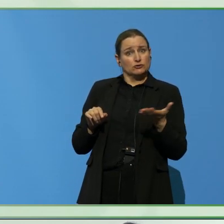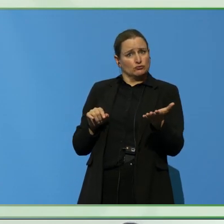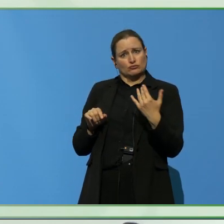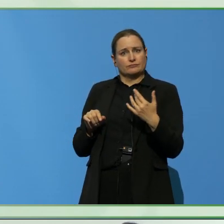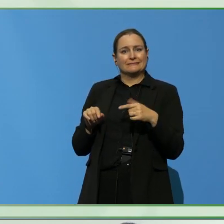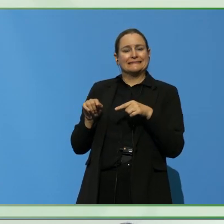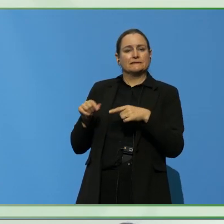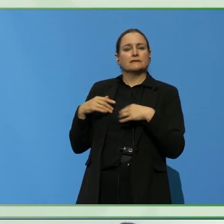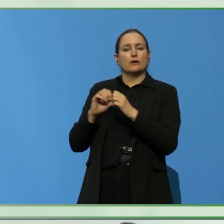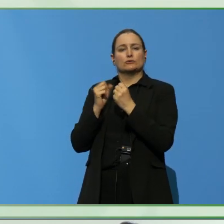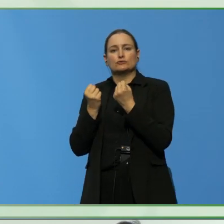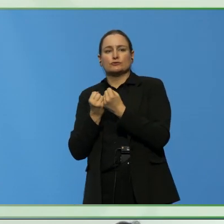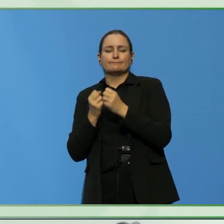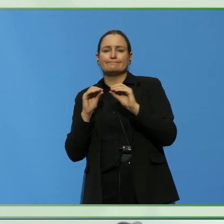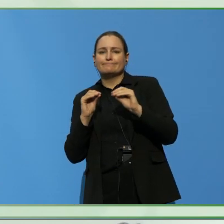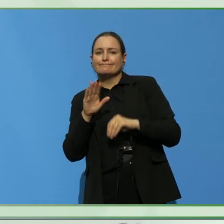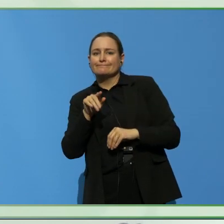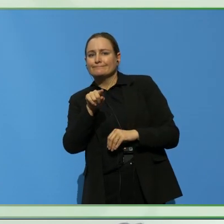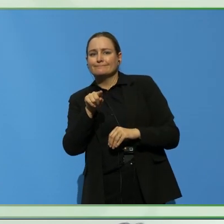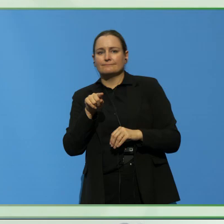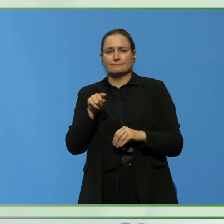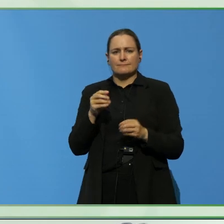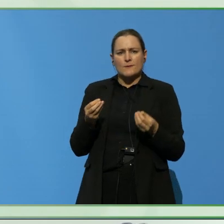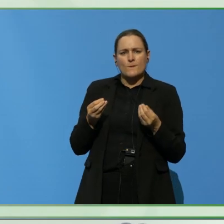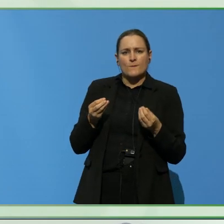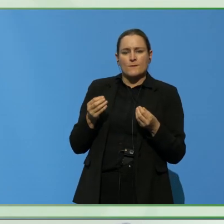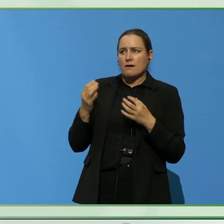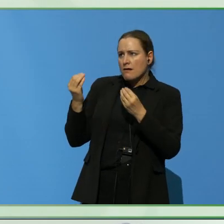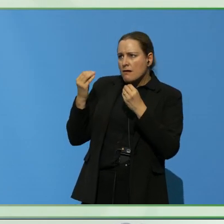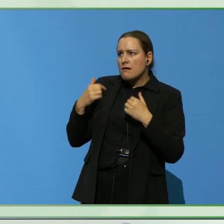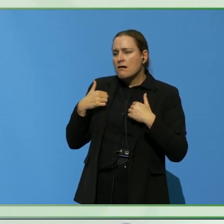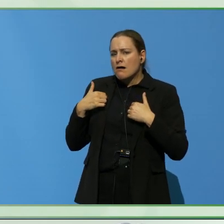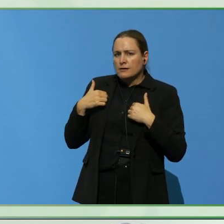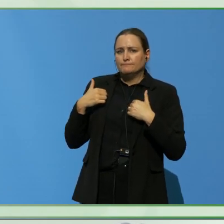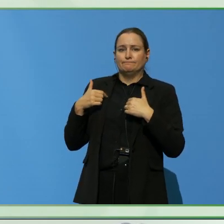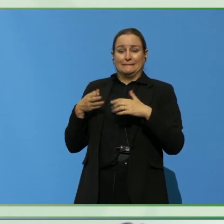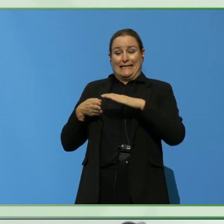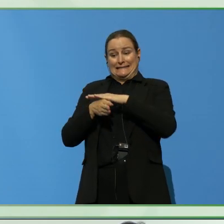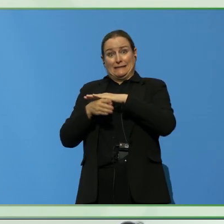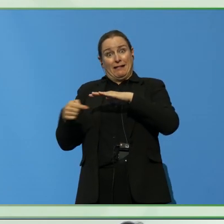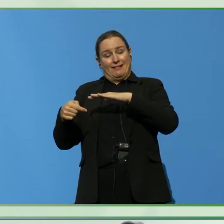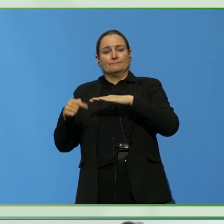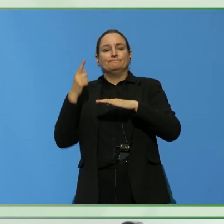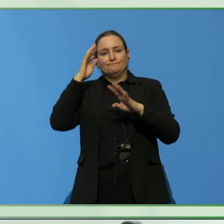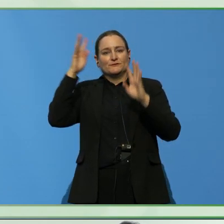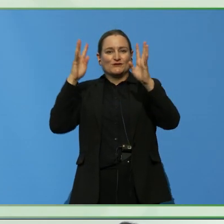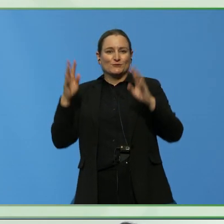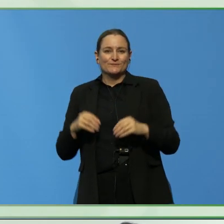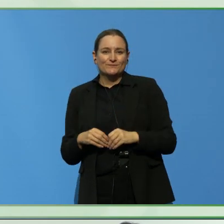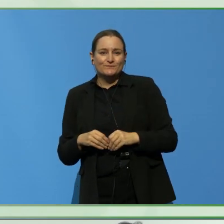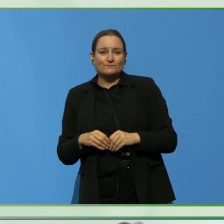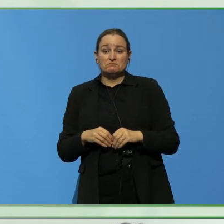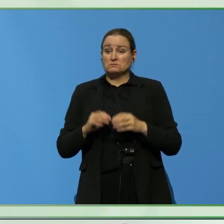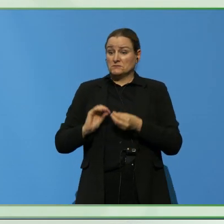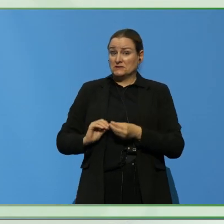masterclasses, workshops, programming on topics that relate to the world of accessibility innovation. So you have topics like inclusive